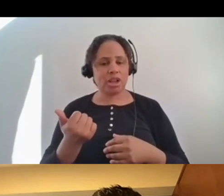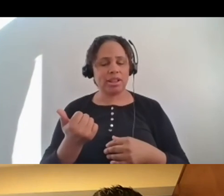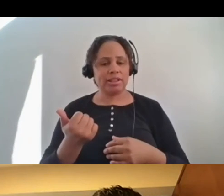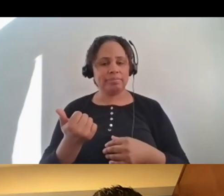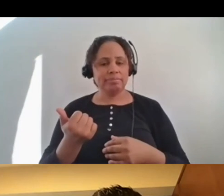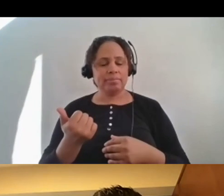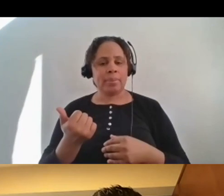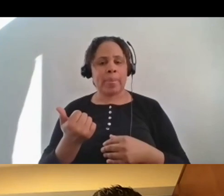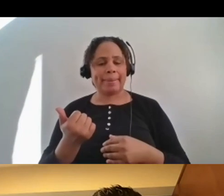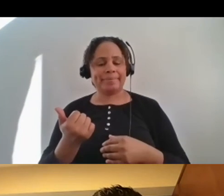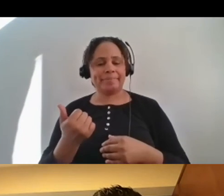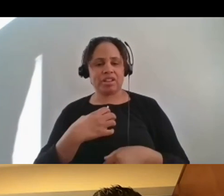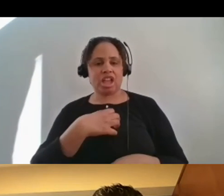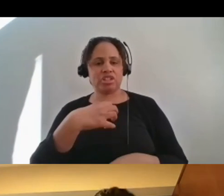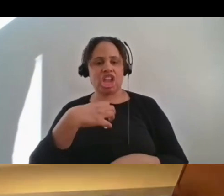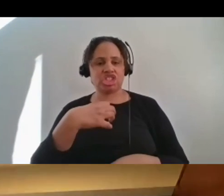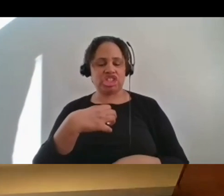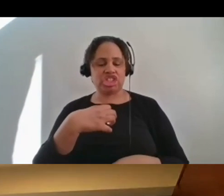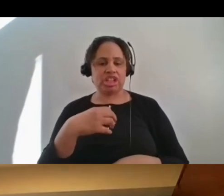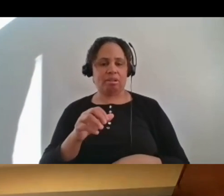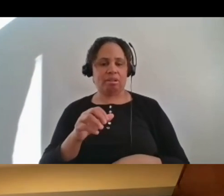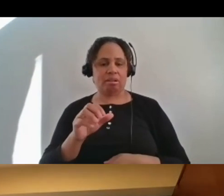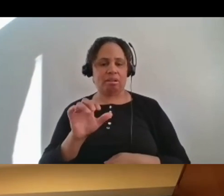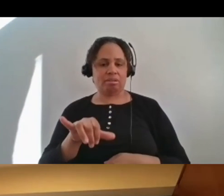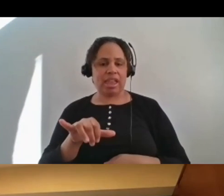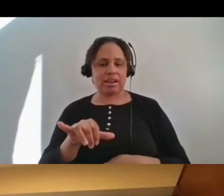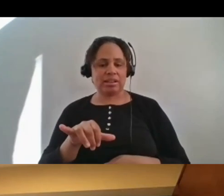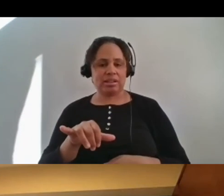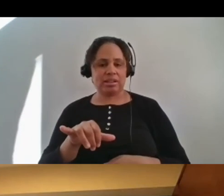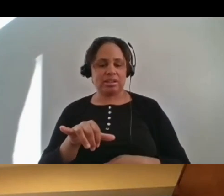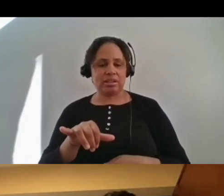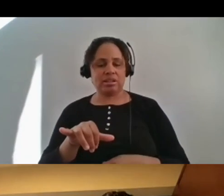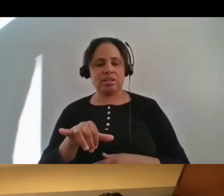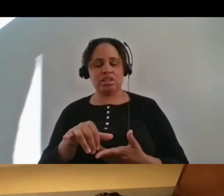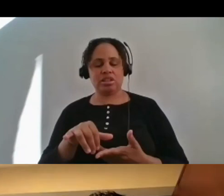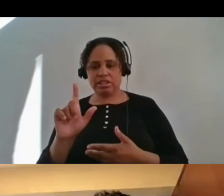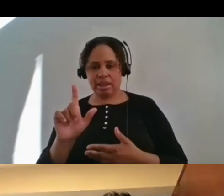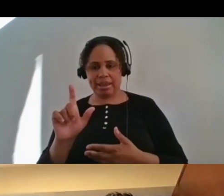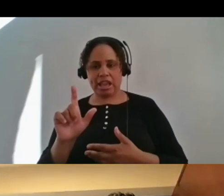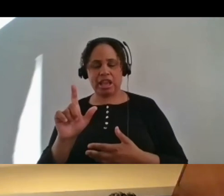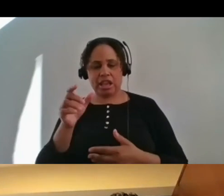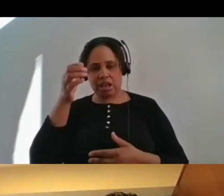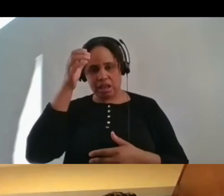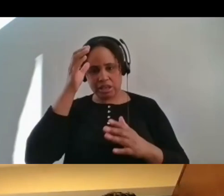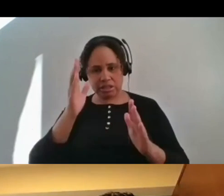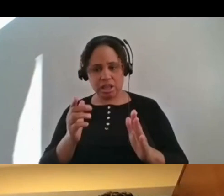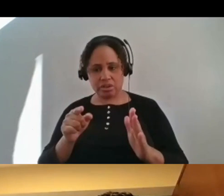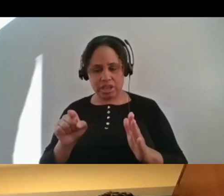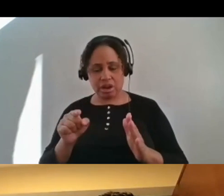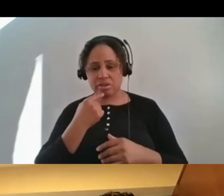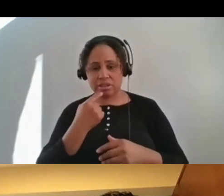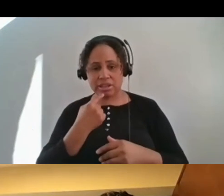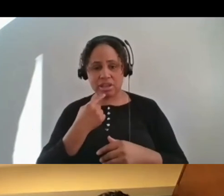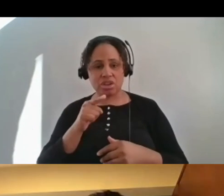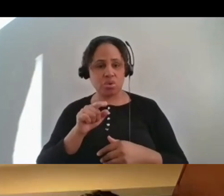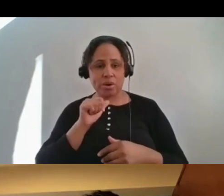objection, the jurists would say that you're not allowed to sell something at the expense of